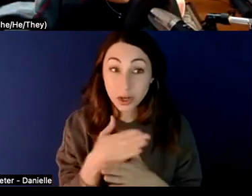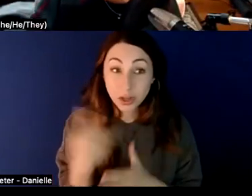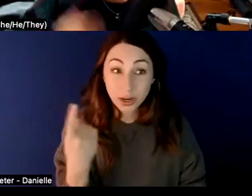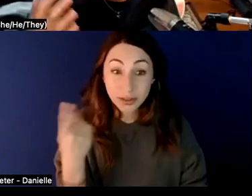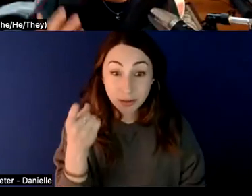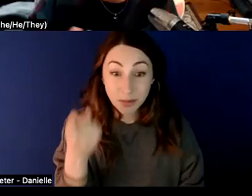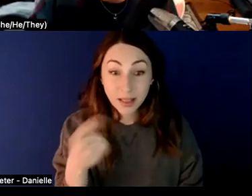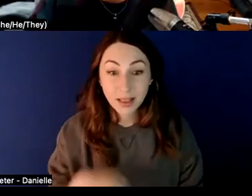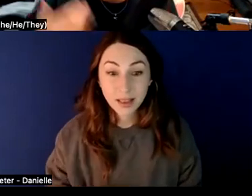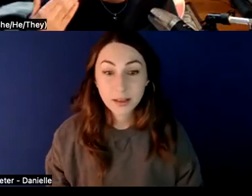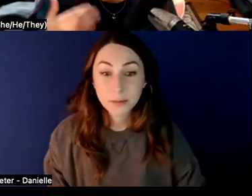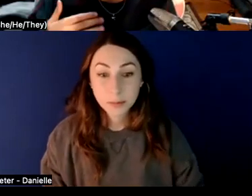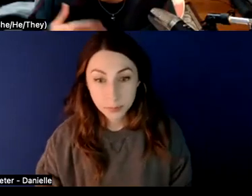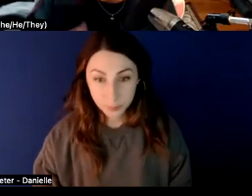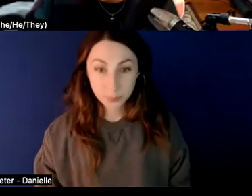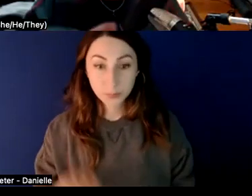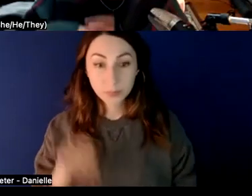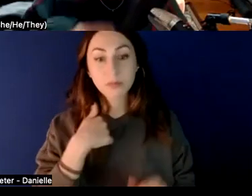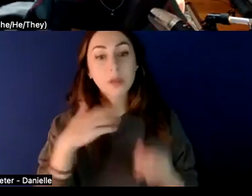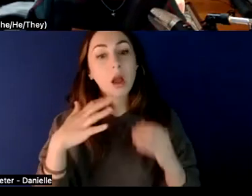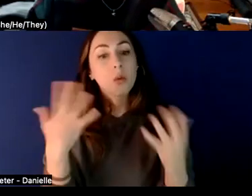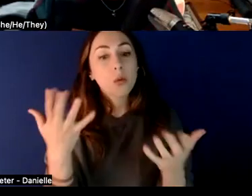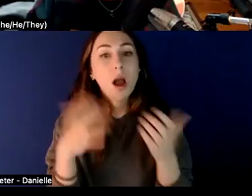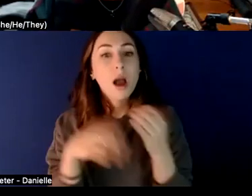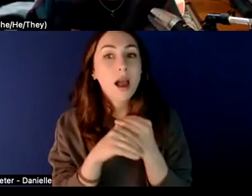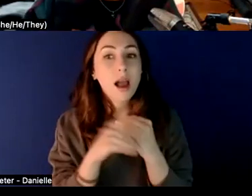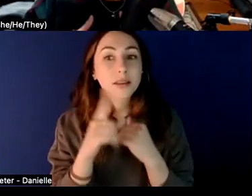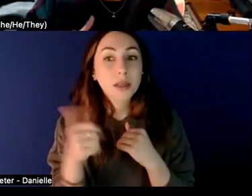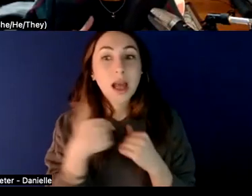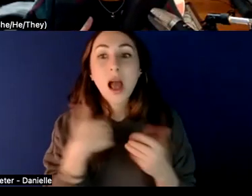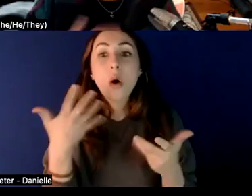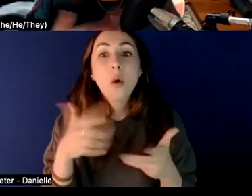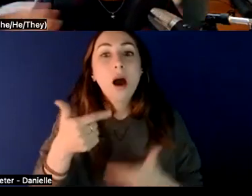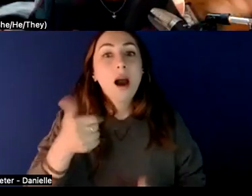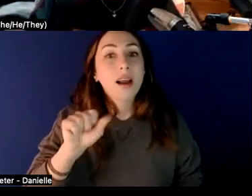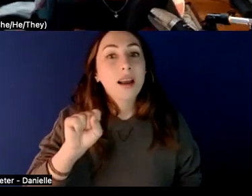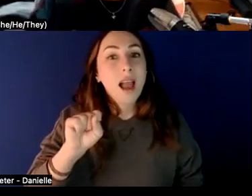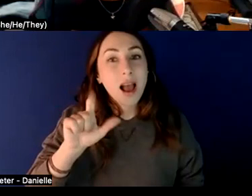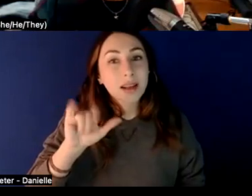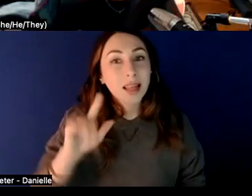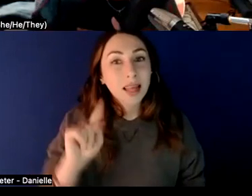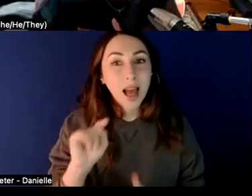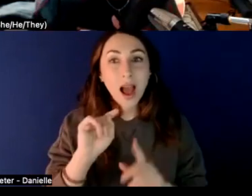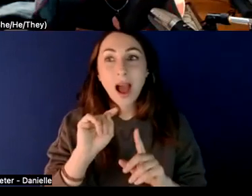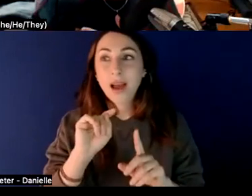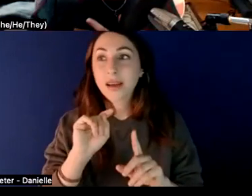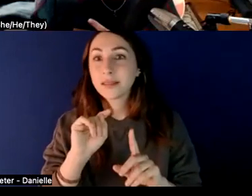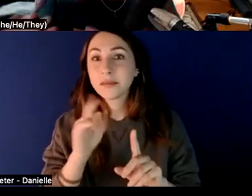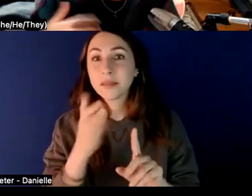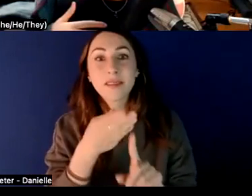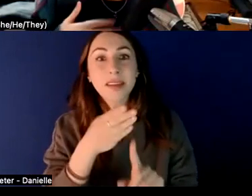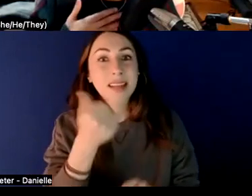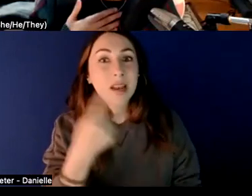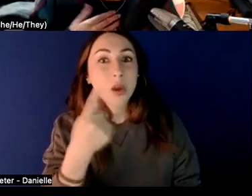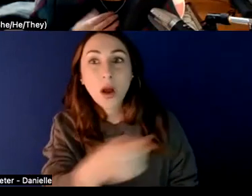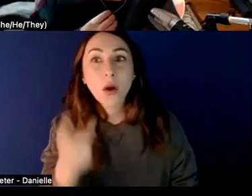no worries. I just wanted to add another thing because, again, not to gaslight anybody or myself, but there can be moments where we think we see a red flag that isn't